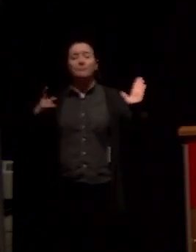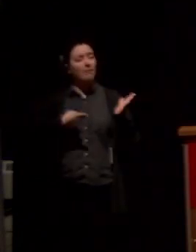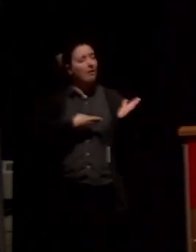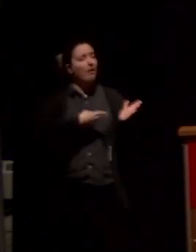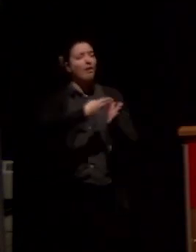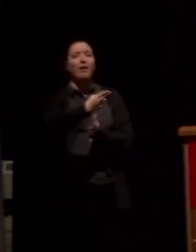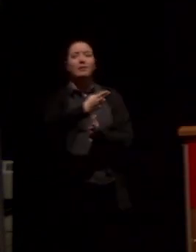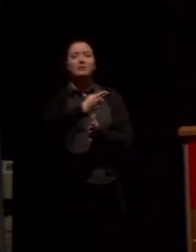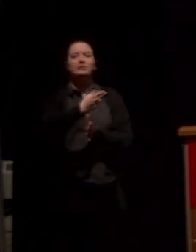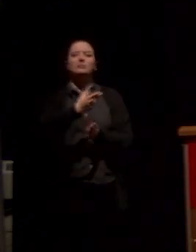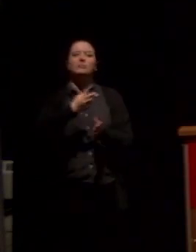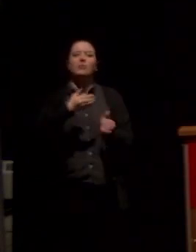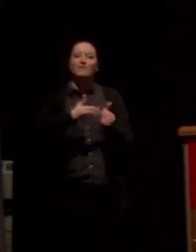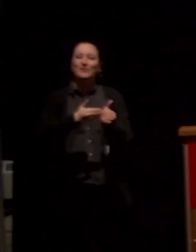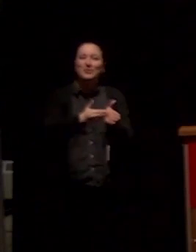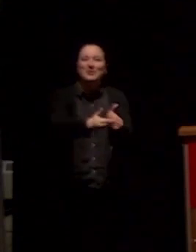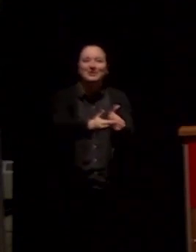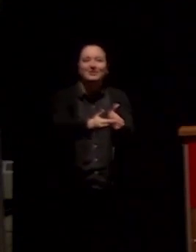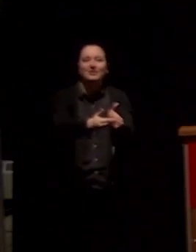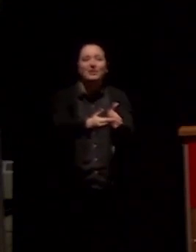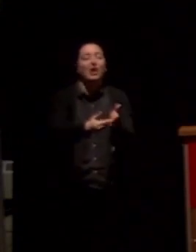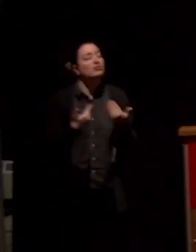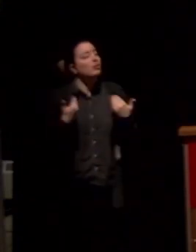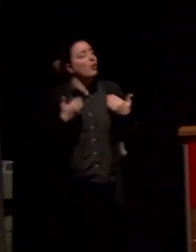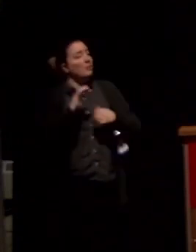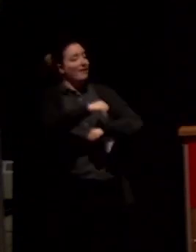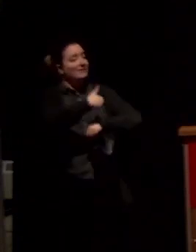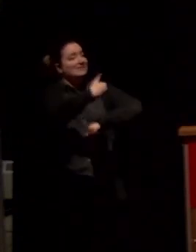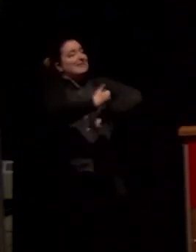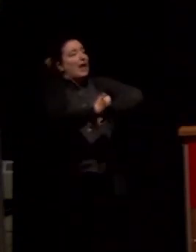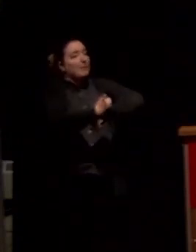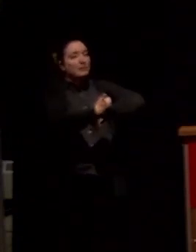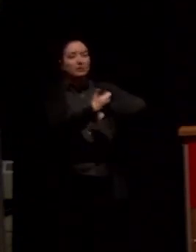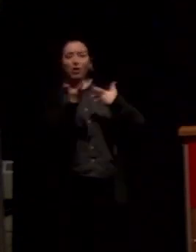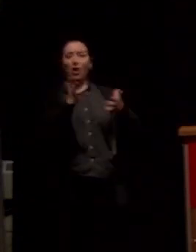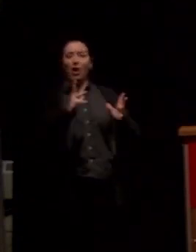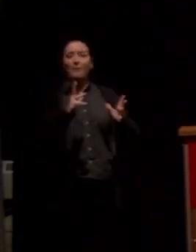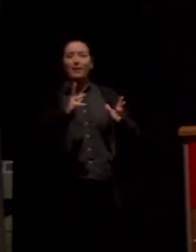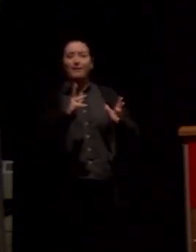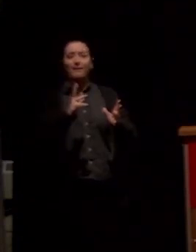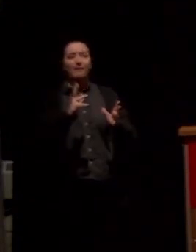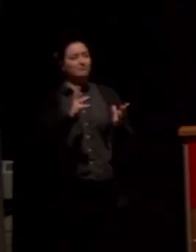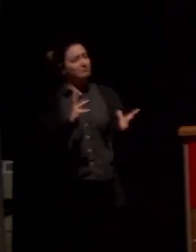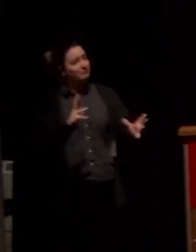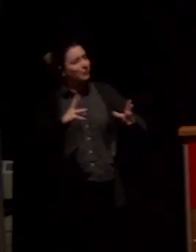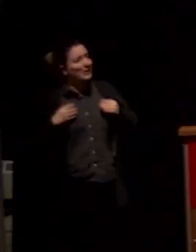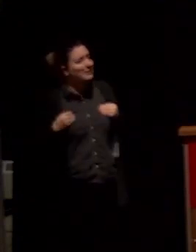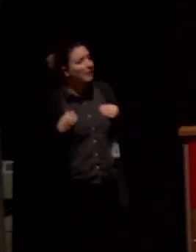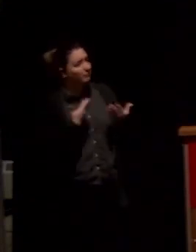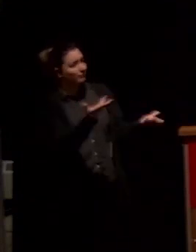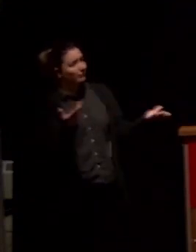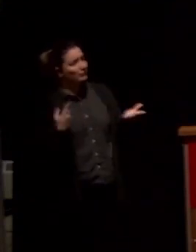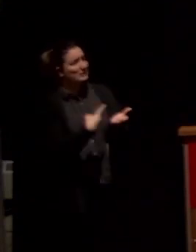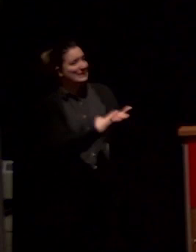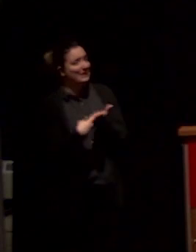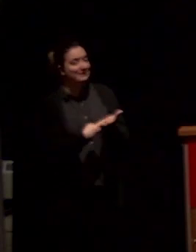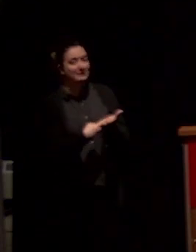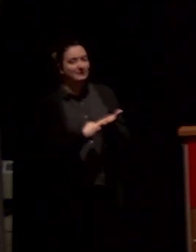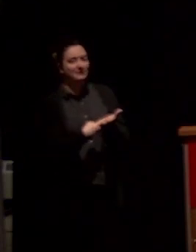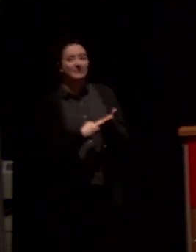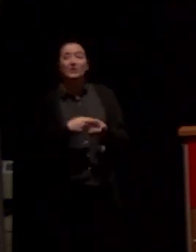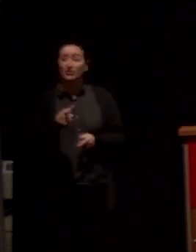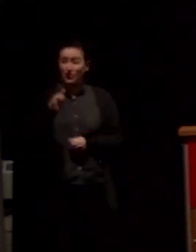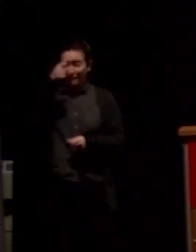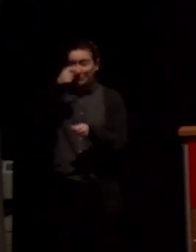it. Because then it gives people space to say it's okay. And as I talked about the client example I